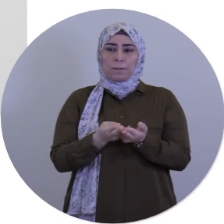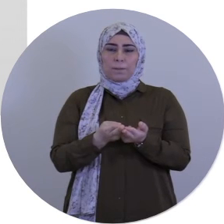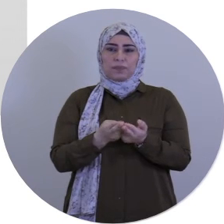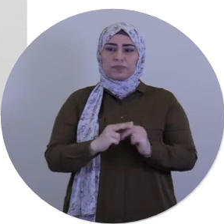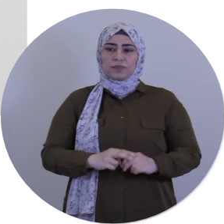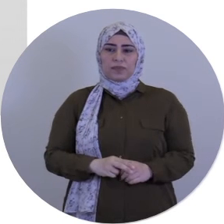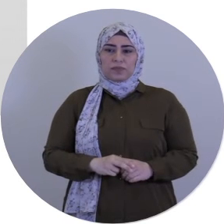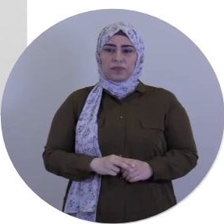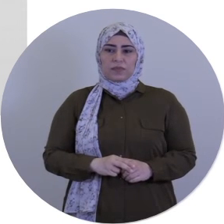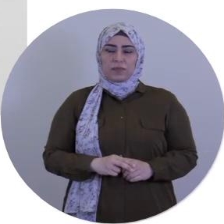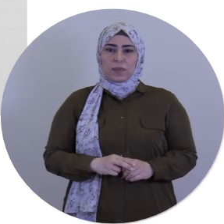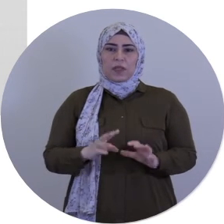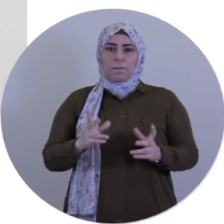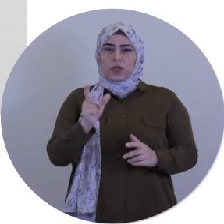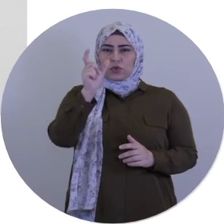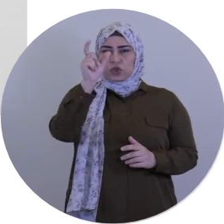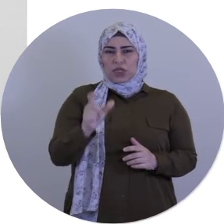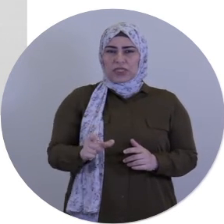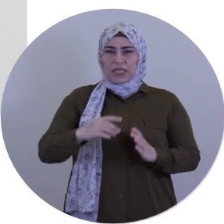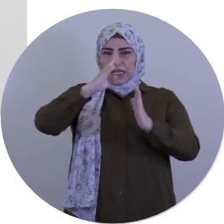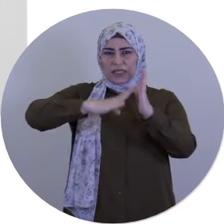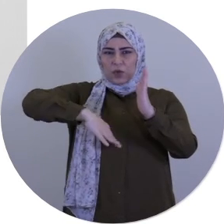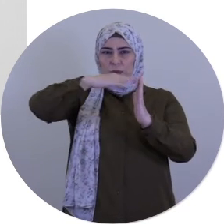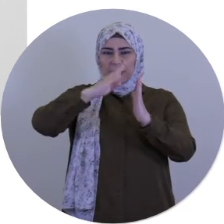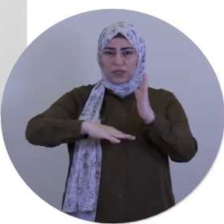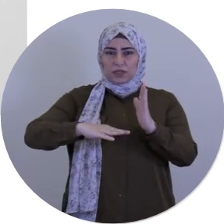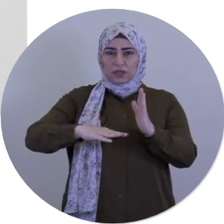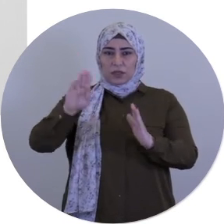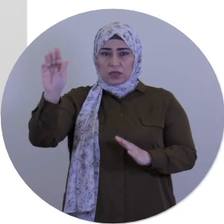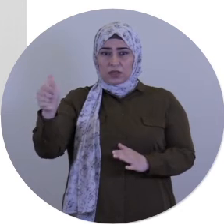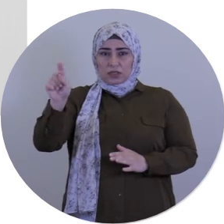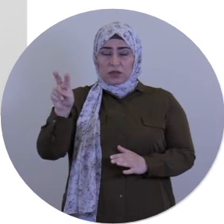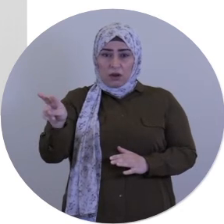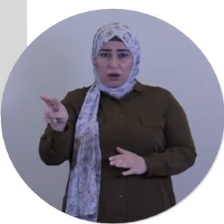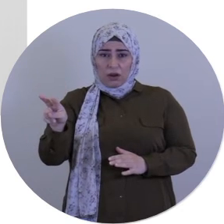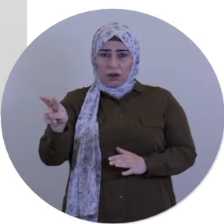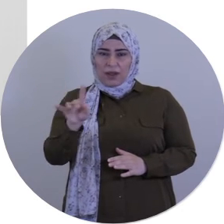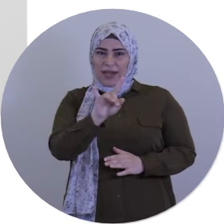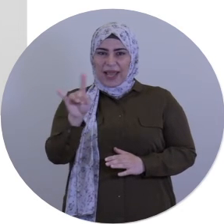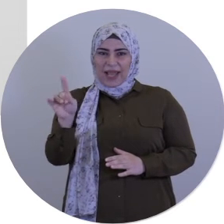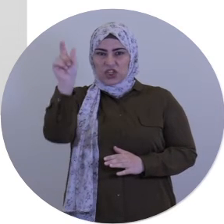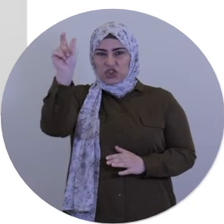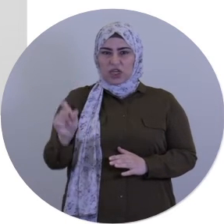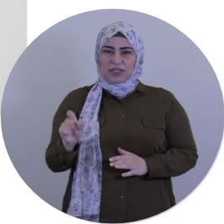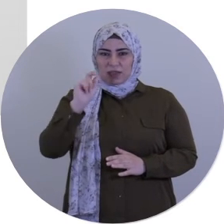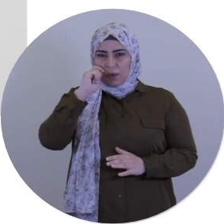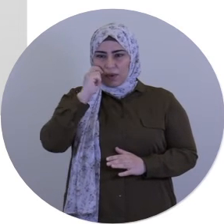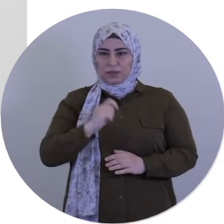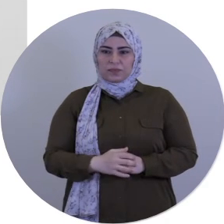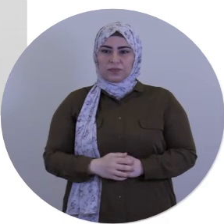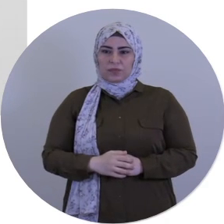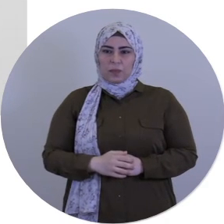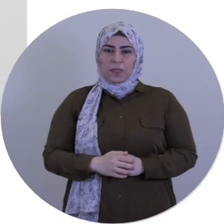painter? Obviously, the painter is the one who painted it. If I'm going to be using the causative to talk about Sarah, I would